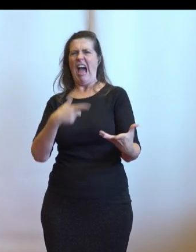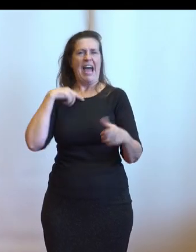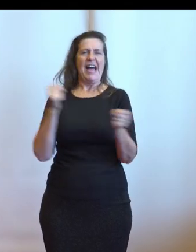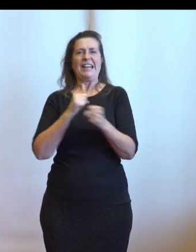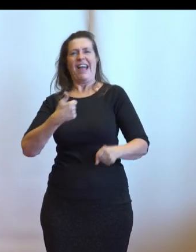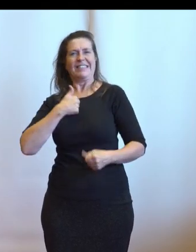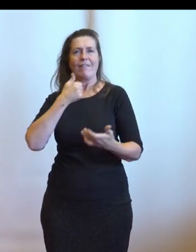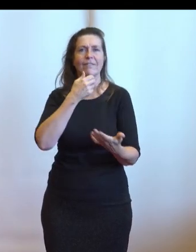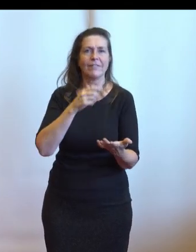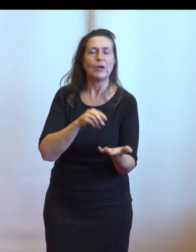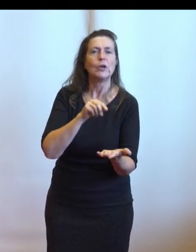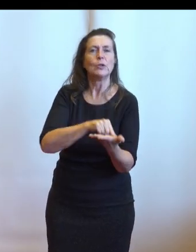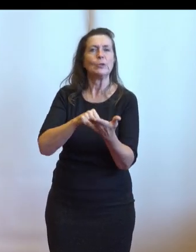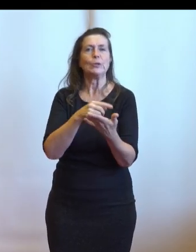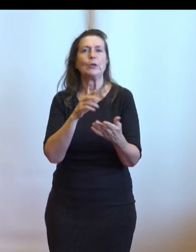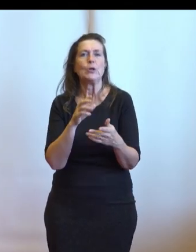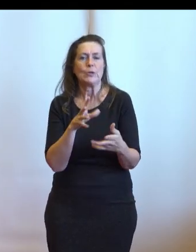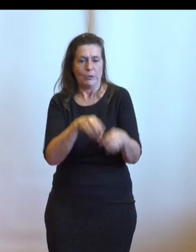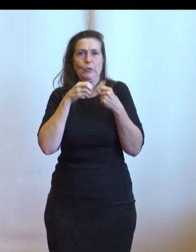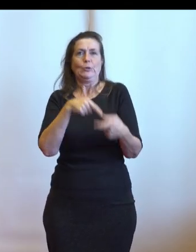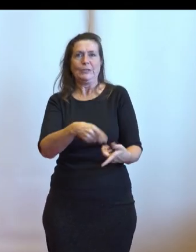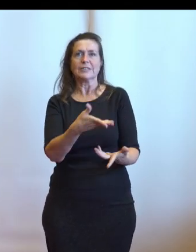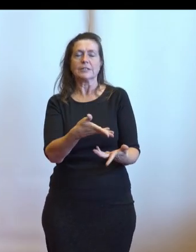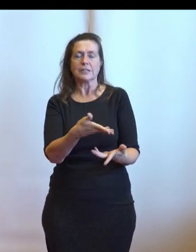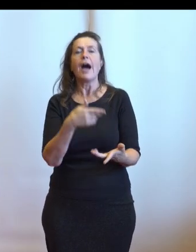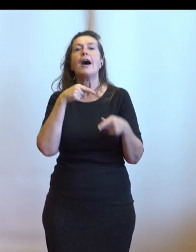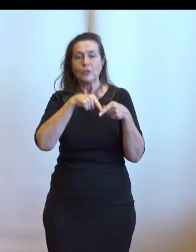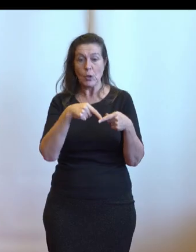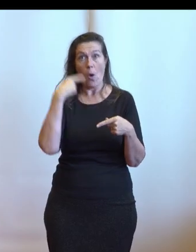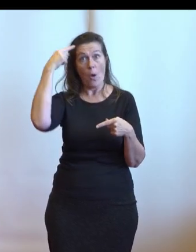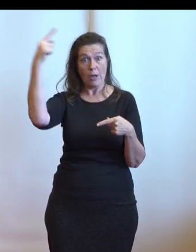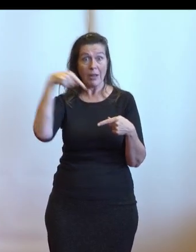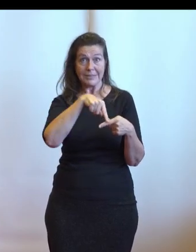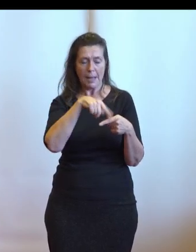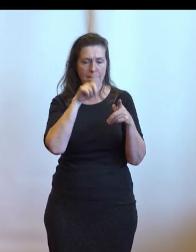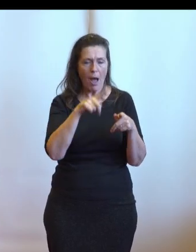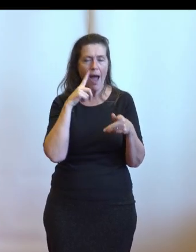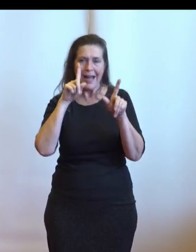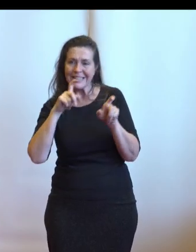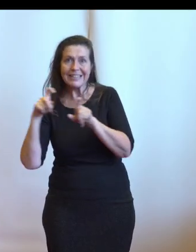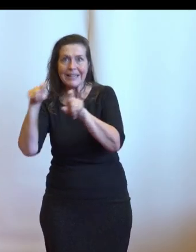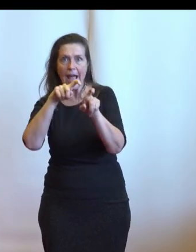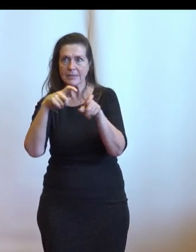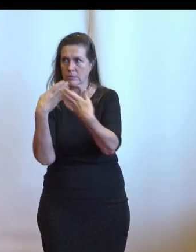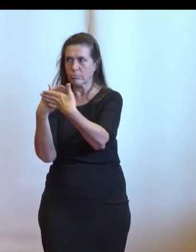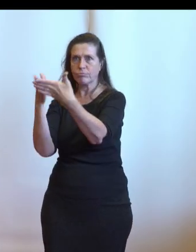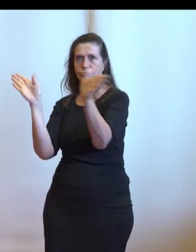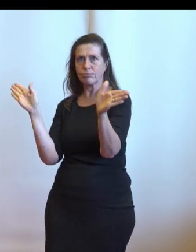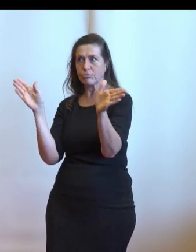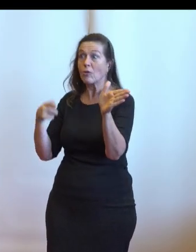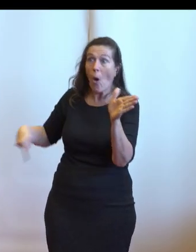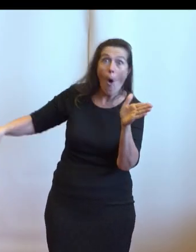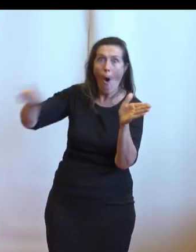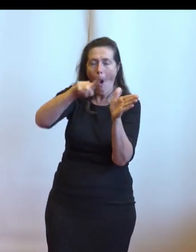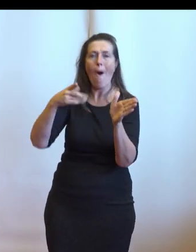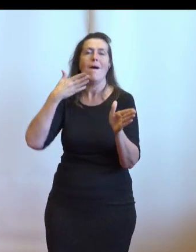By keeping a range of abilities and preferences in mind from concept to test, we can create a better product and experience for all. We